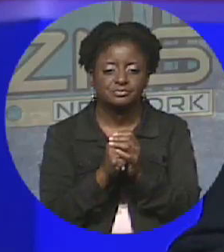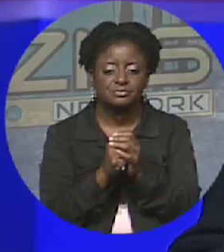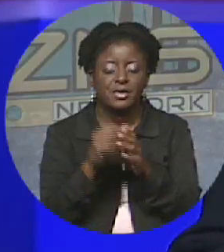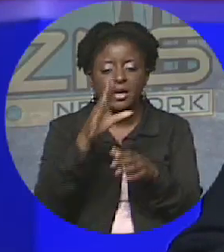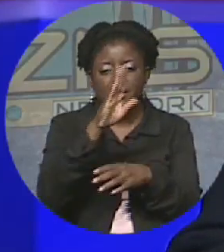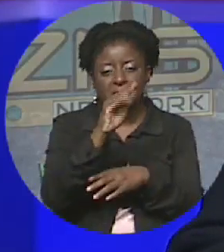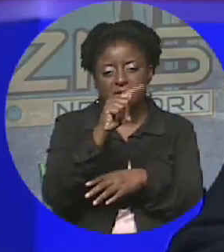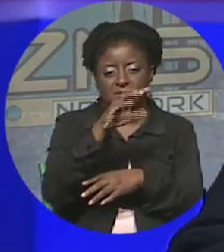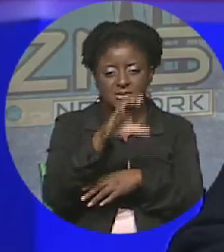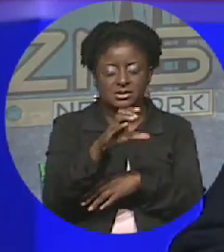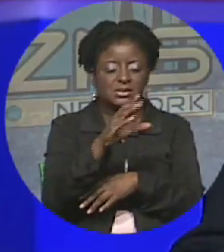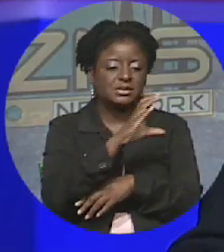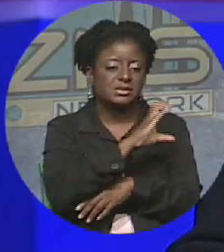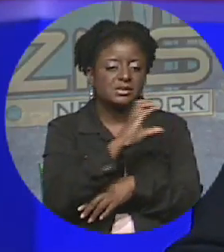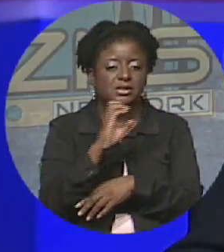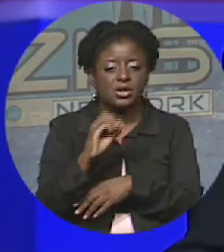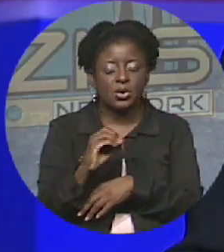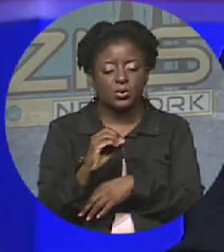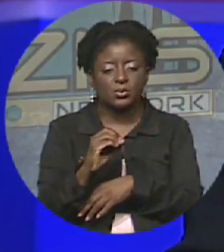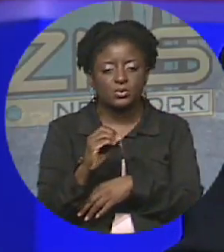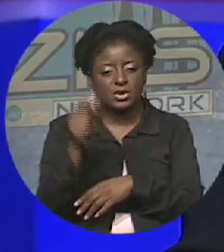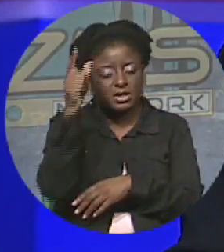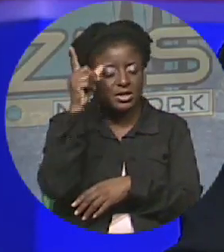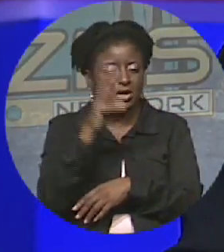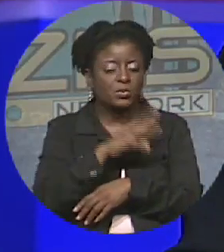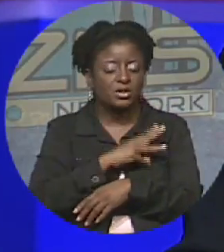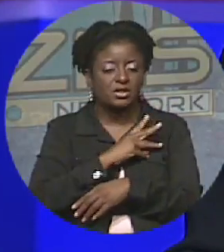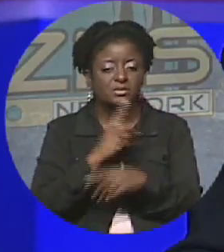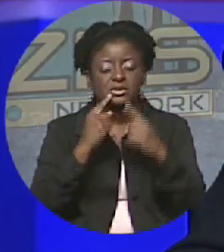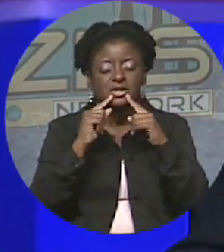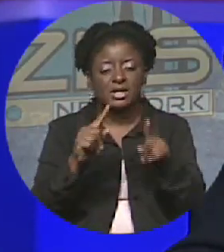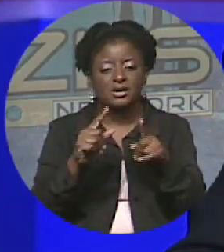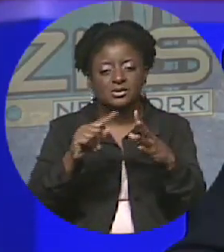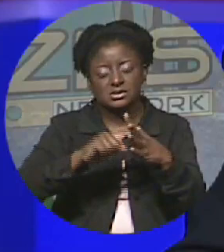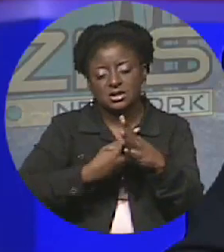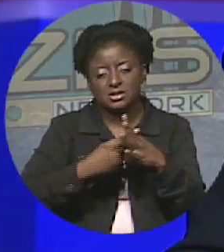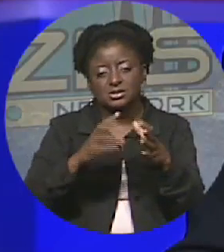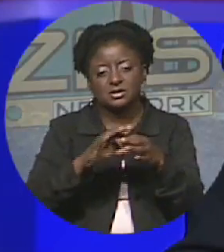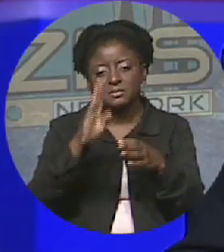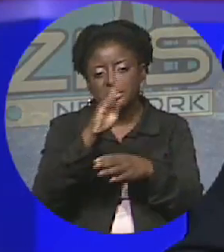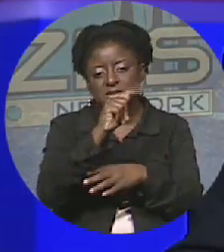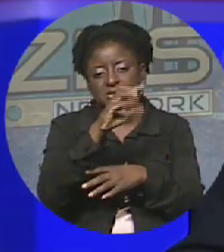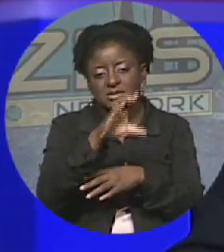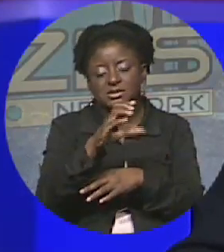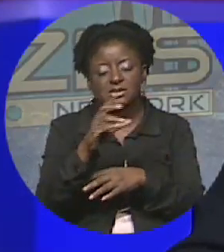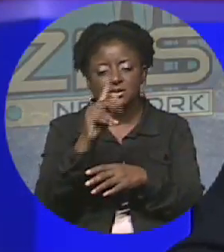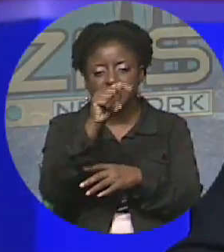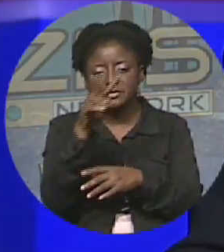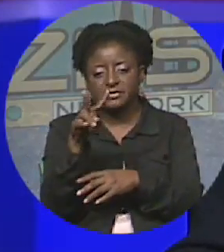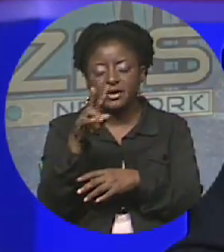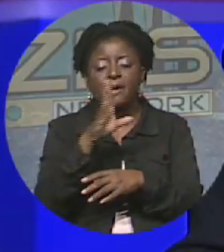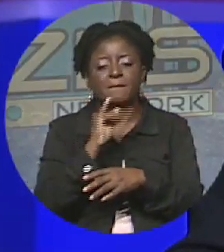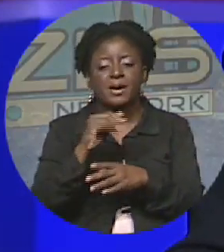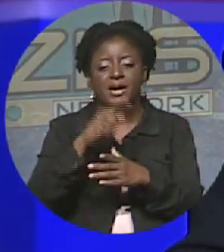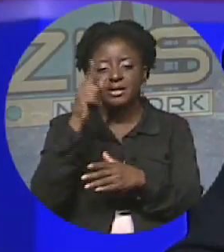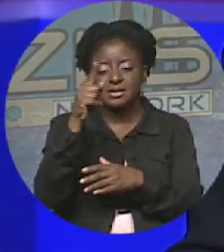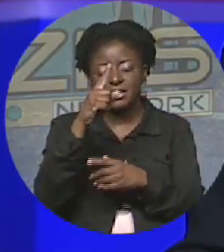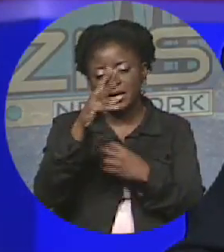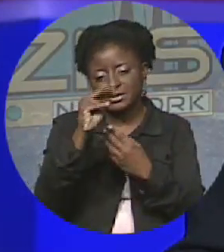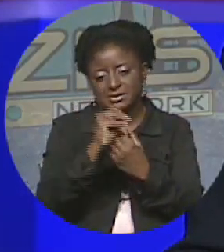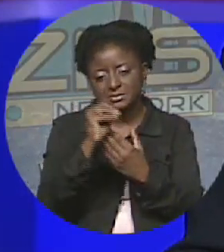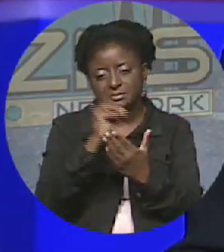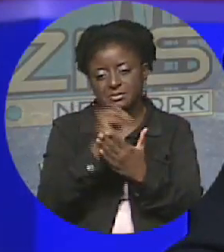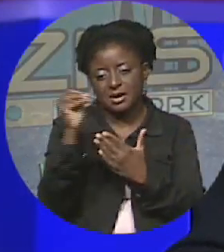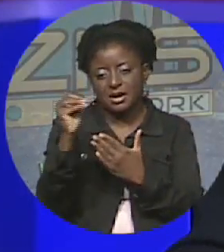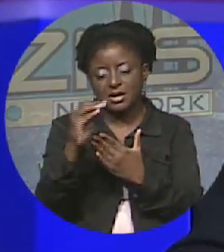Well, BTC CEO Leon Williams has announced the launch of BTC TV by next March. The surprise announcement came yesterday while the CEO